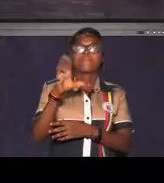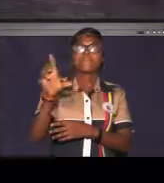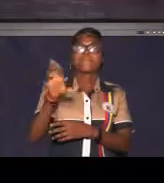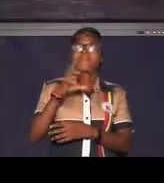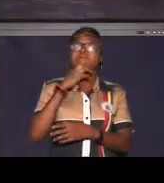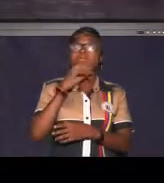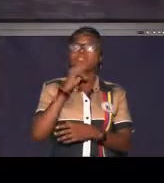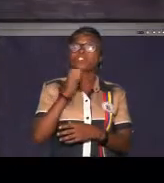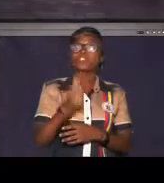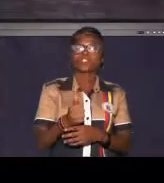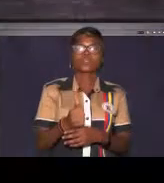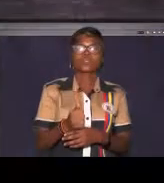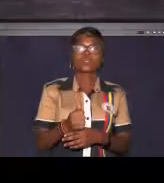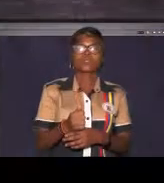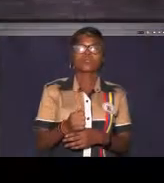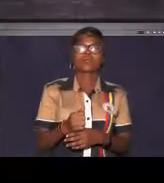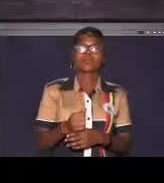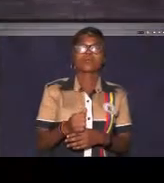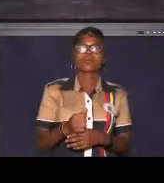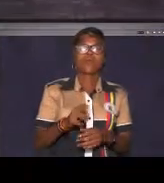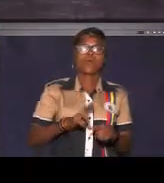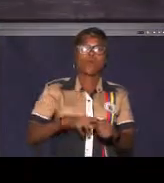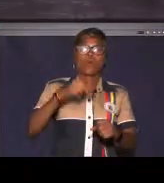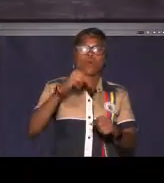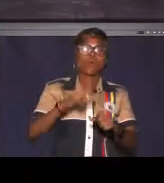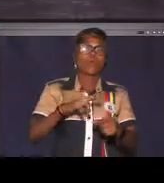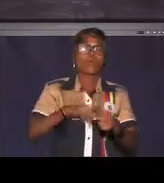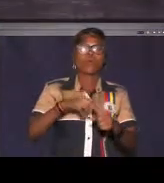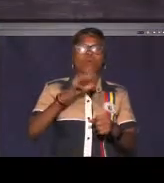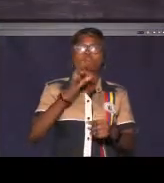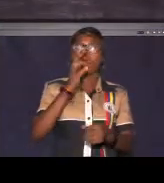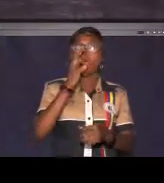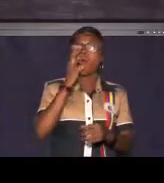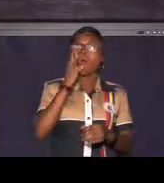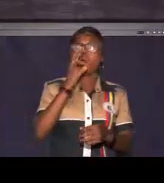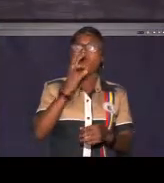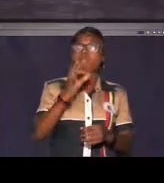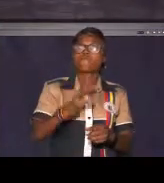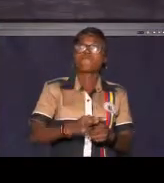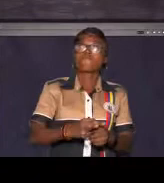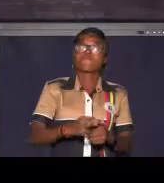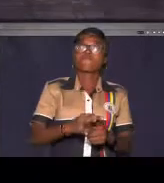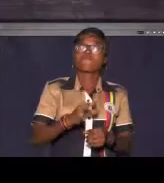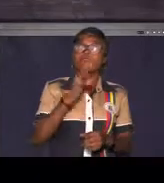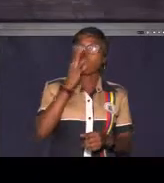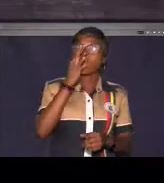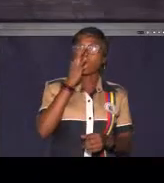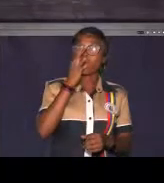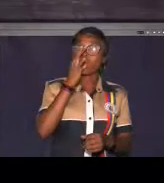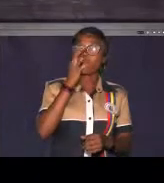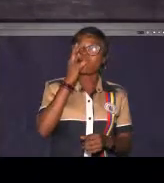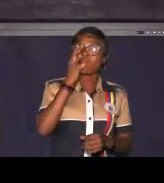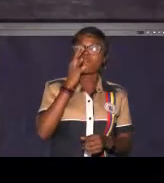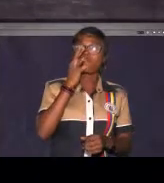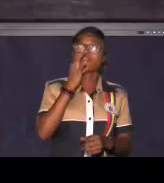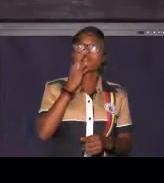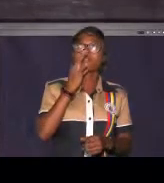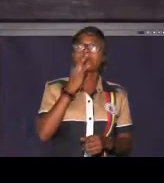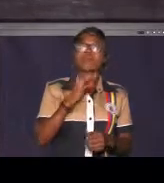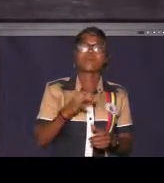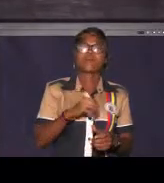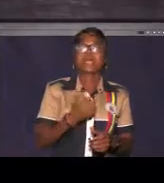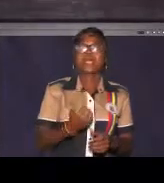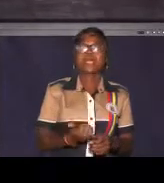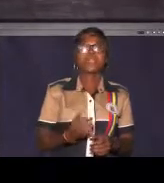Minerals that we are talking about is not Coke or Fanta or any of the soft